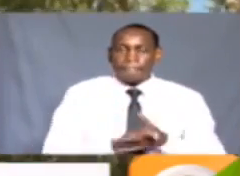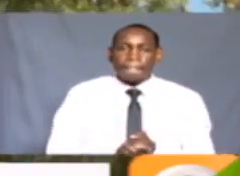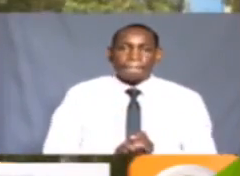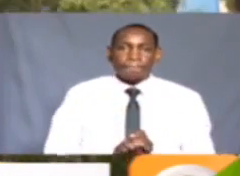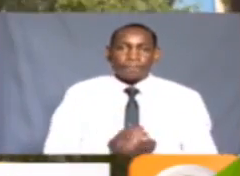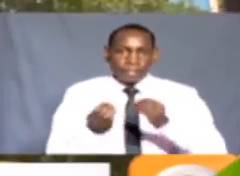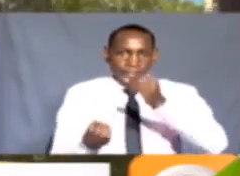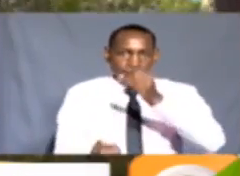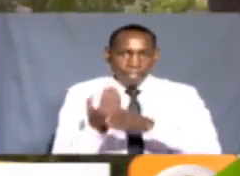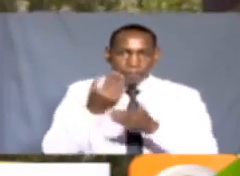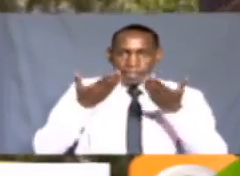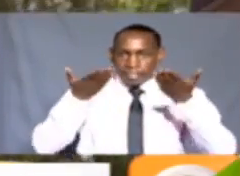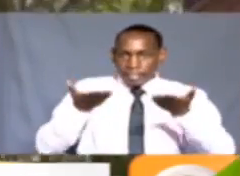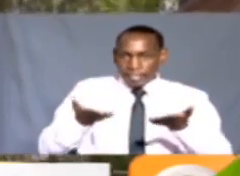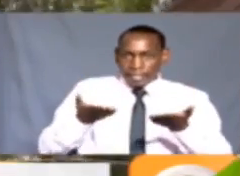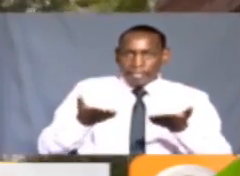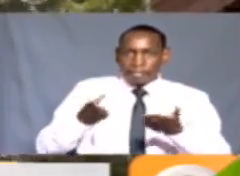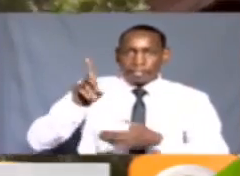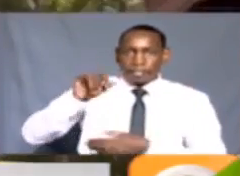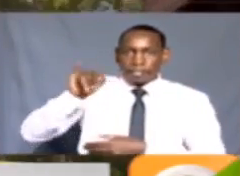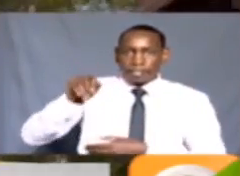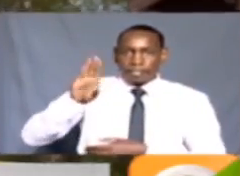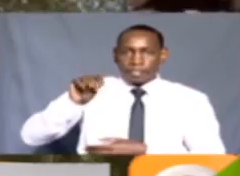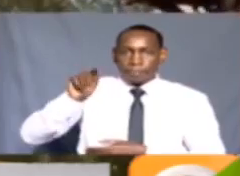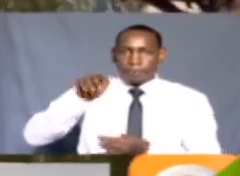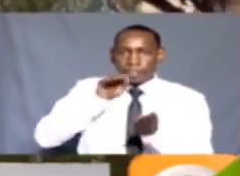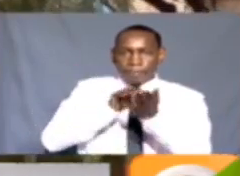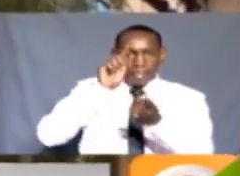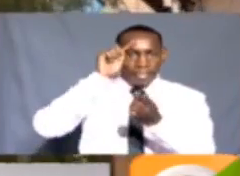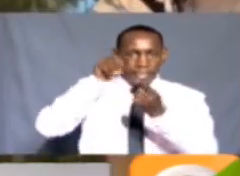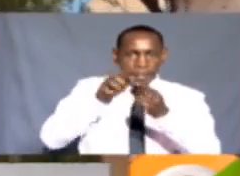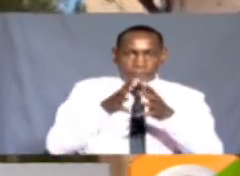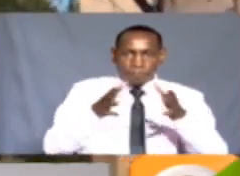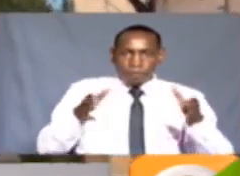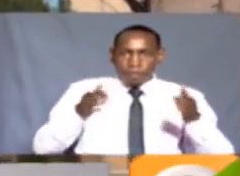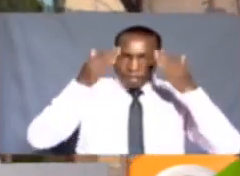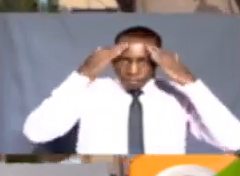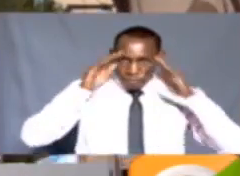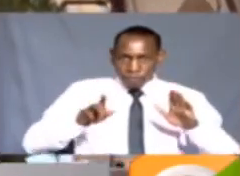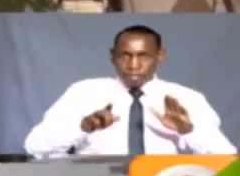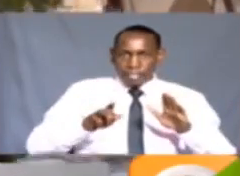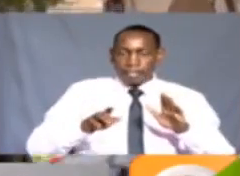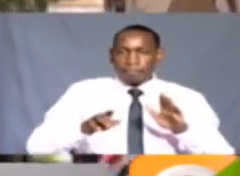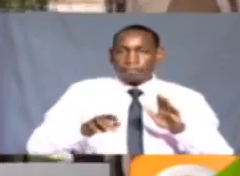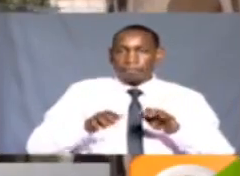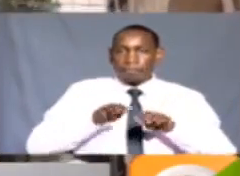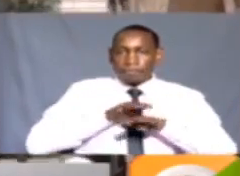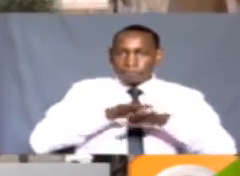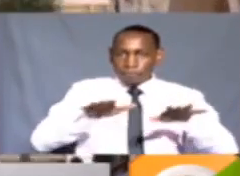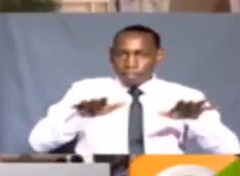its establishment here in Djibouti, the bank not only seeks to expand its Sharia-compliant banking in this country,